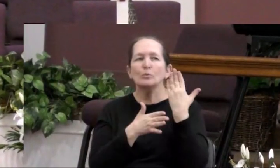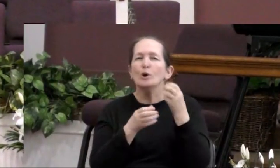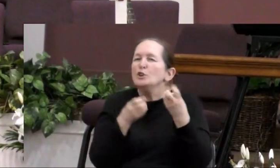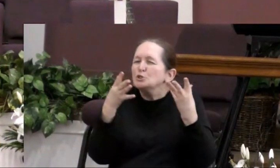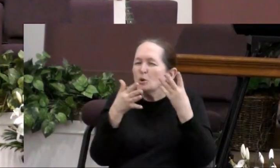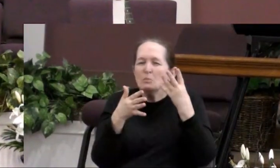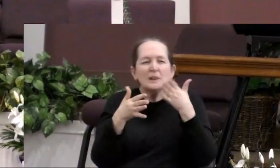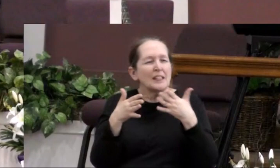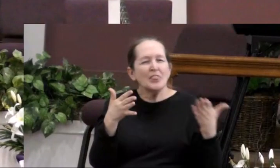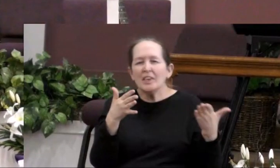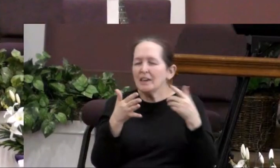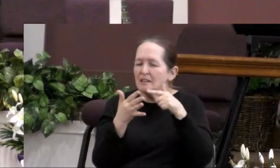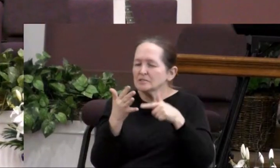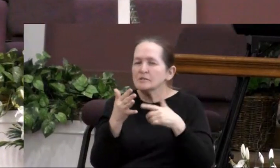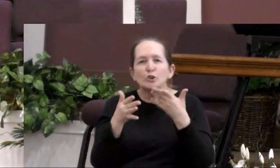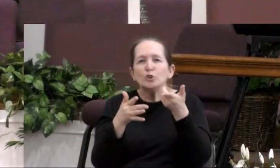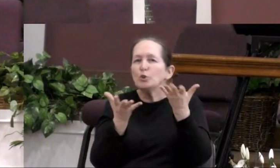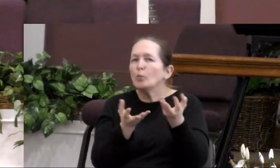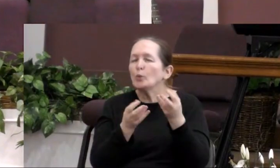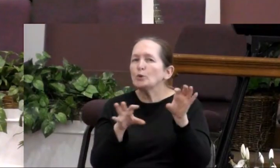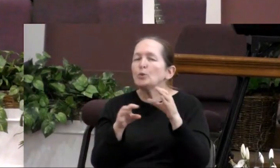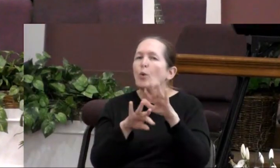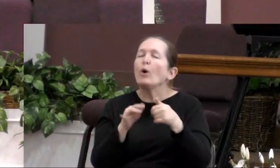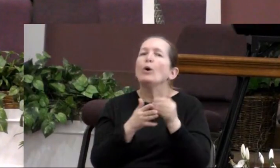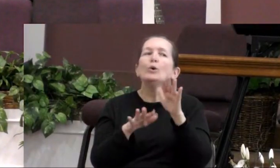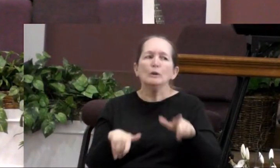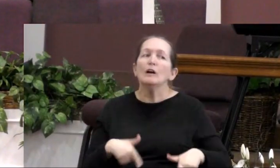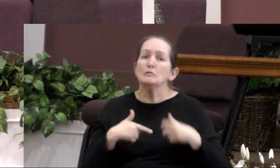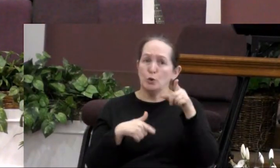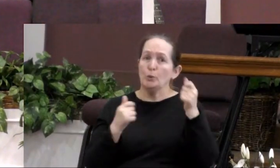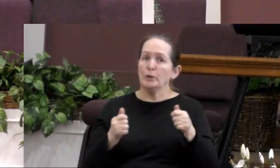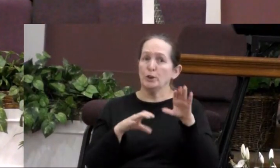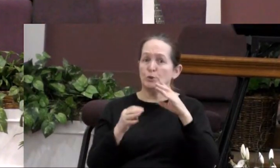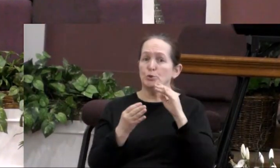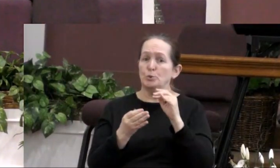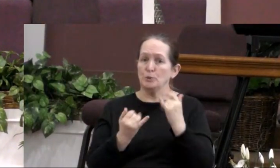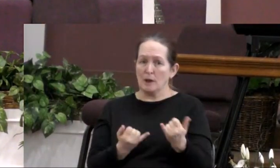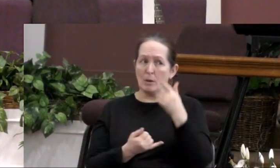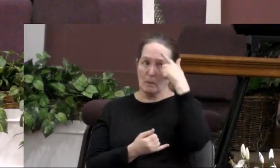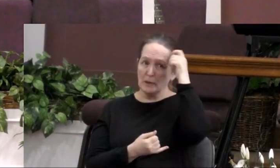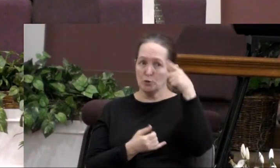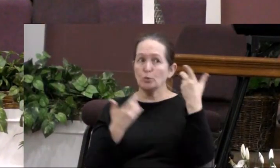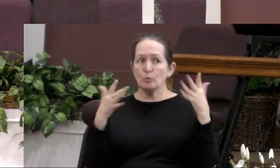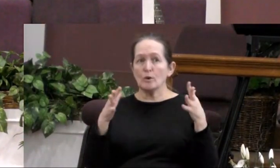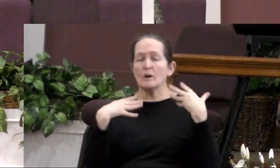you have wanted to do all of your life, you can go and do now because you are healed.